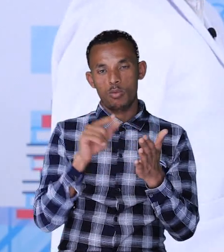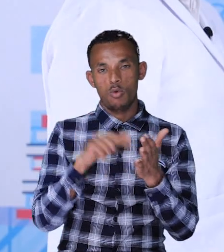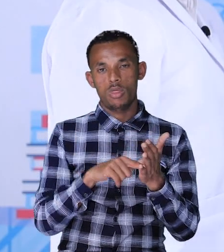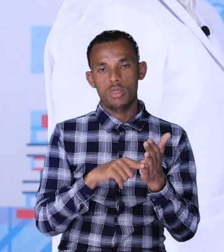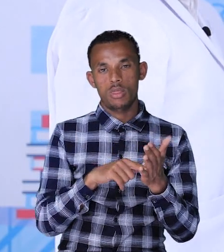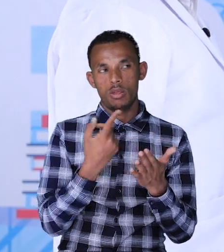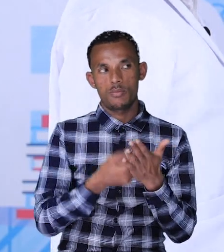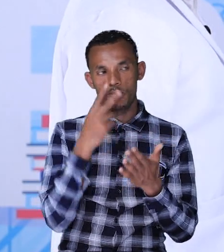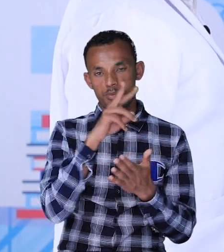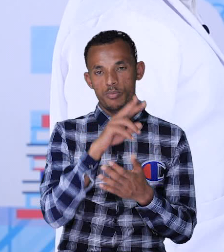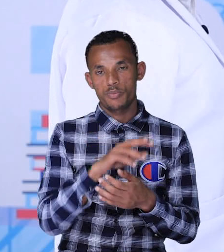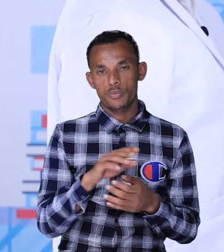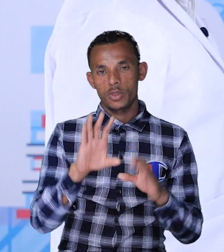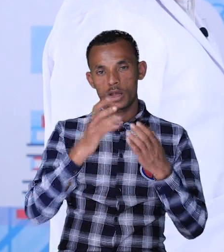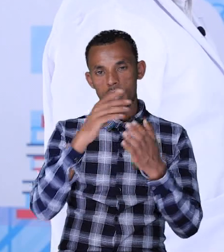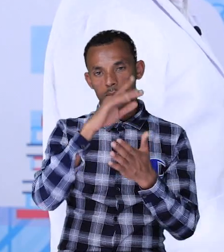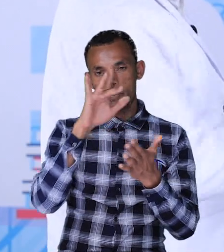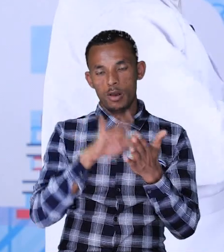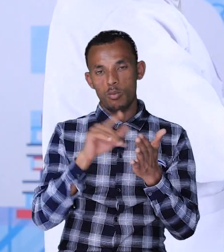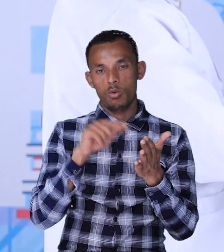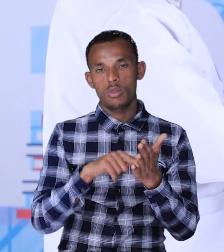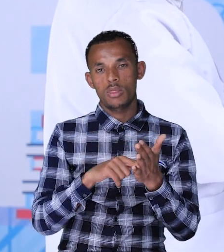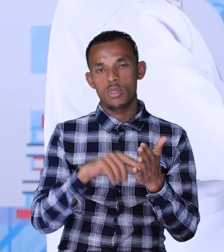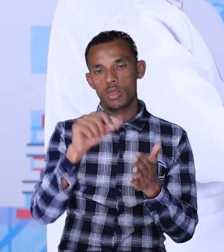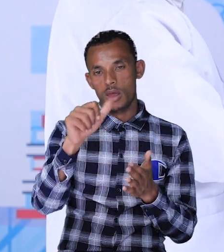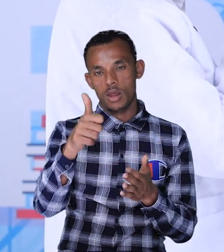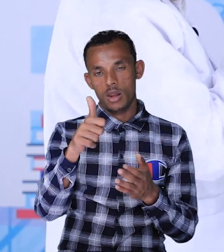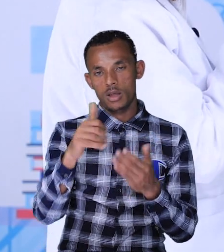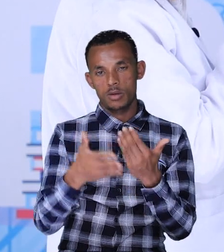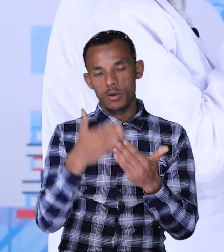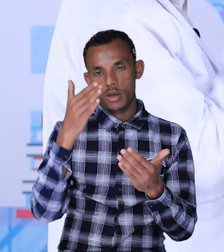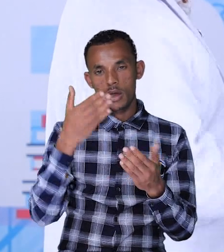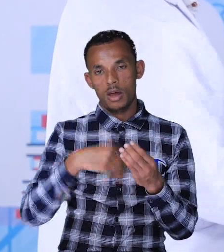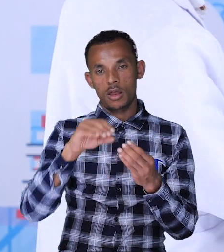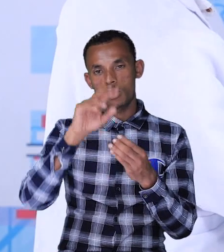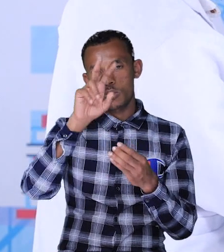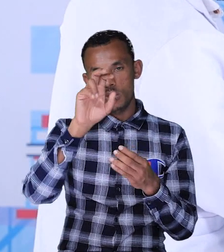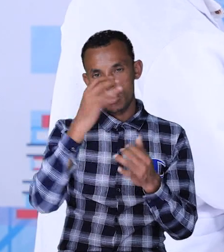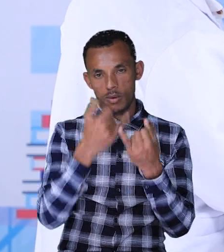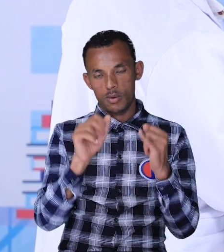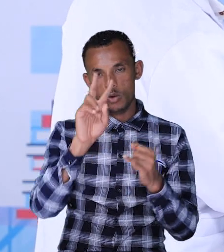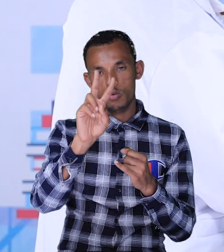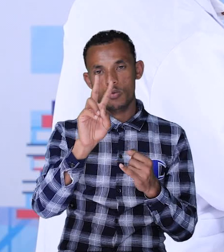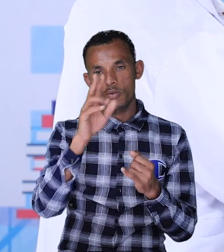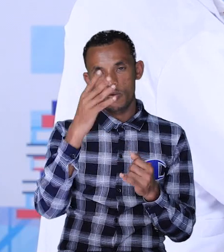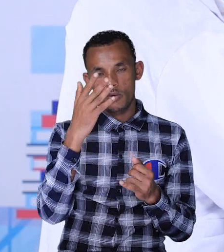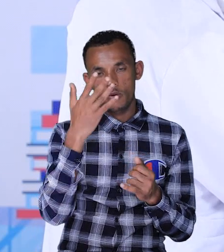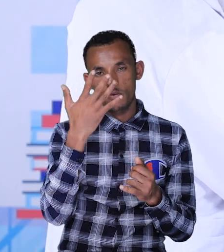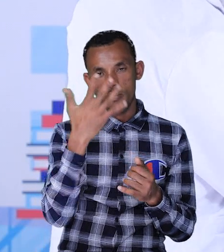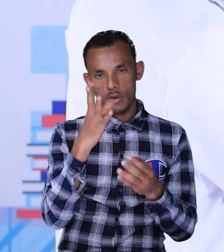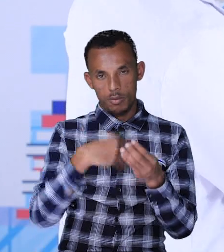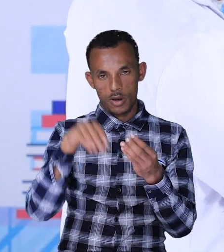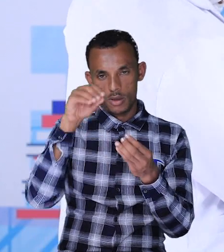class midpoint. The class midpoint is obtained by simply adding the 20 divided by 2. 15